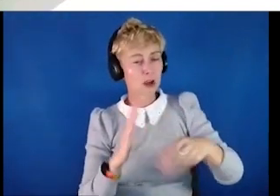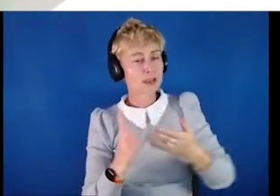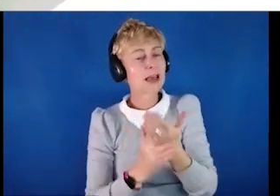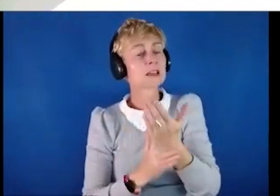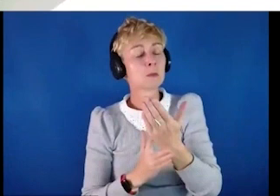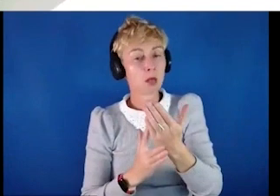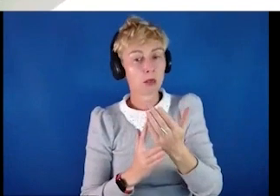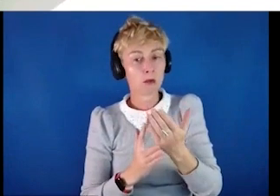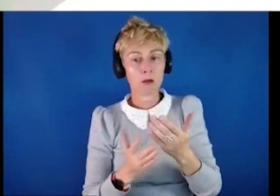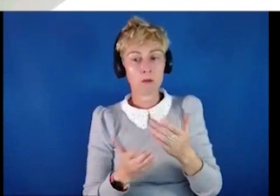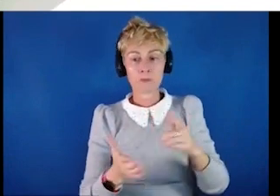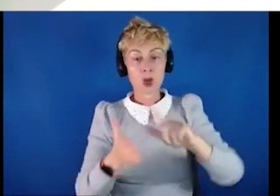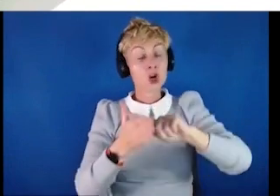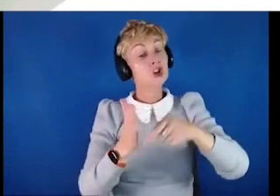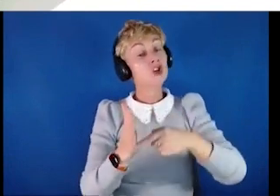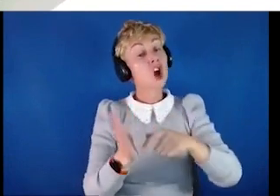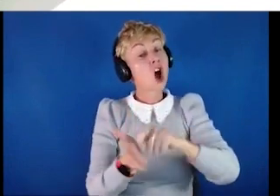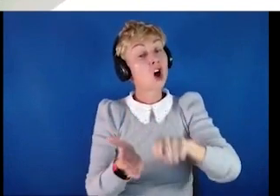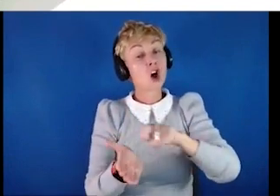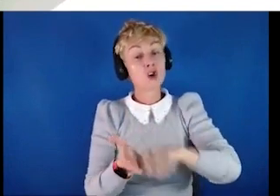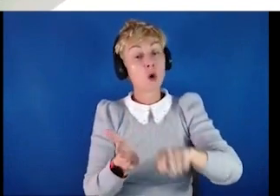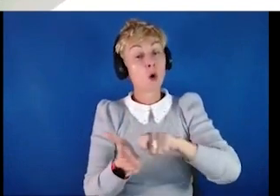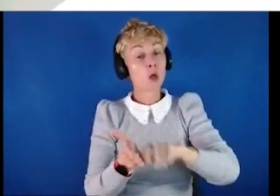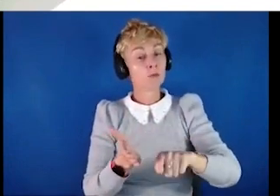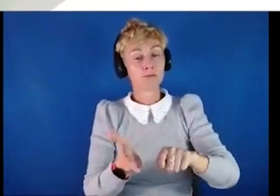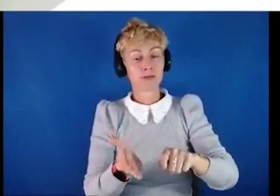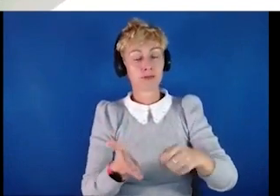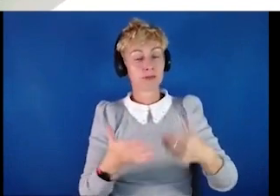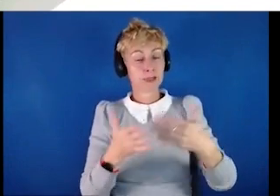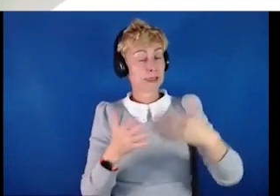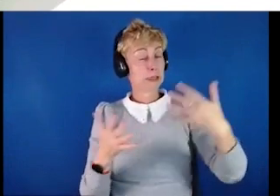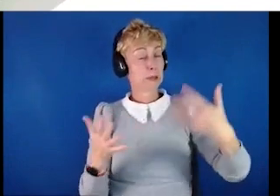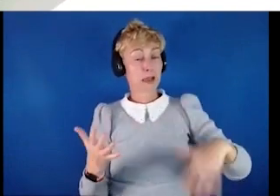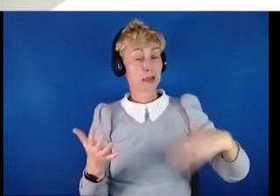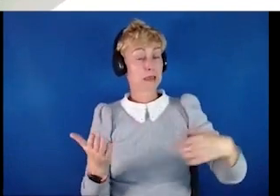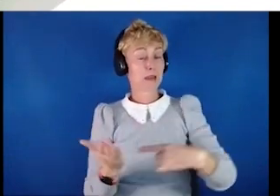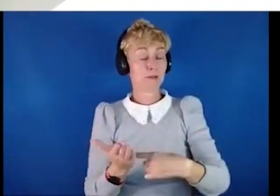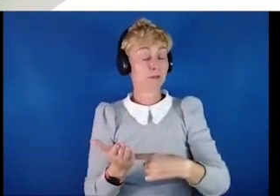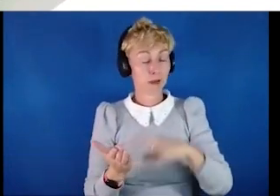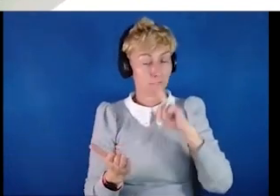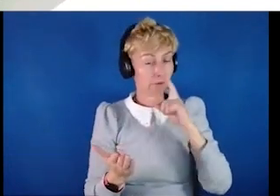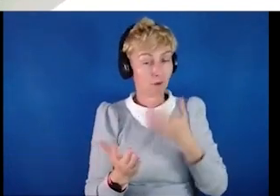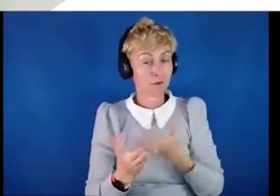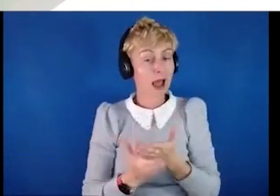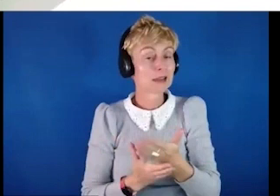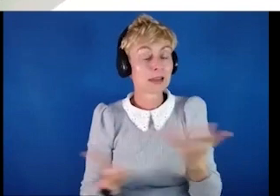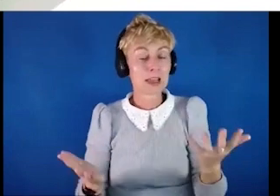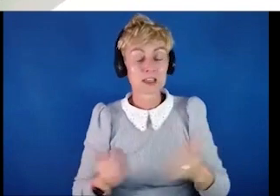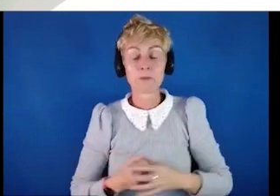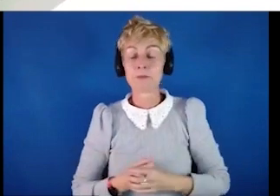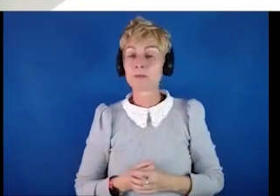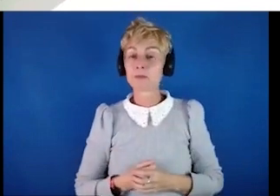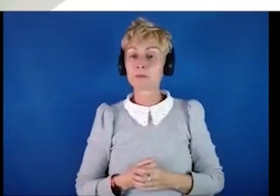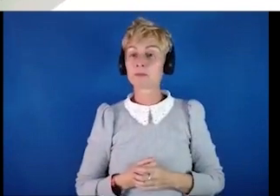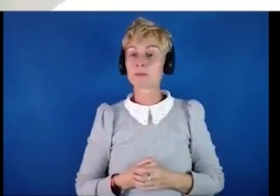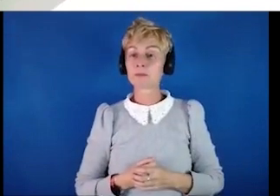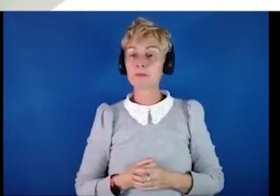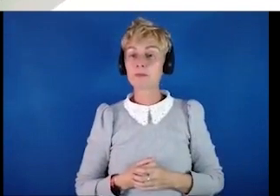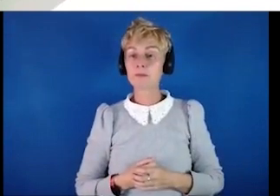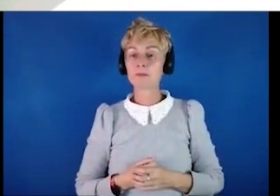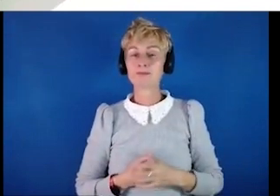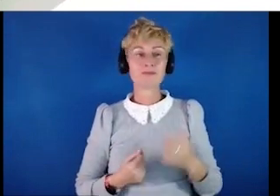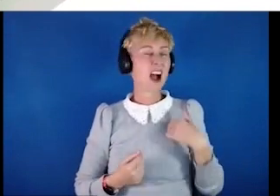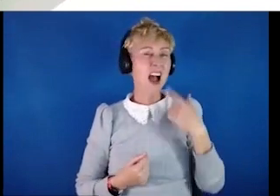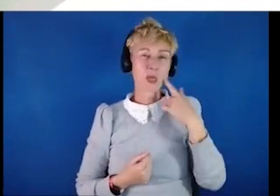are unaffordable for many people to access if they're not in academia. And I didn't think it had to be